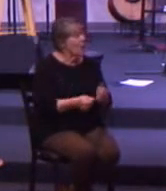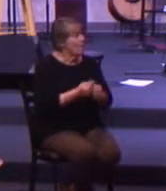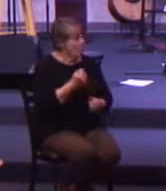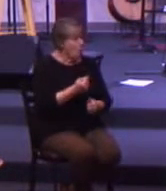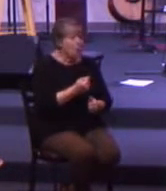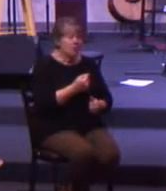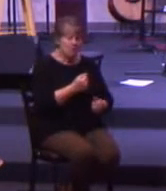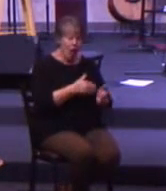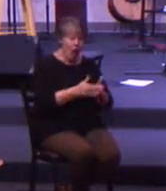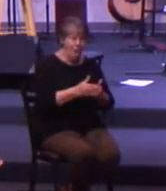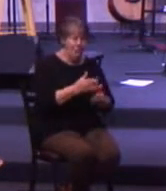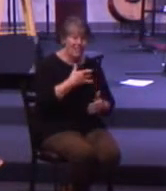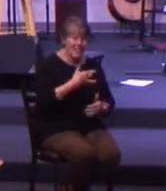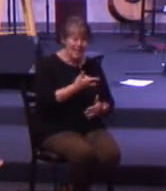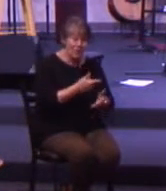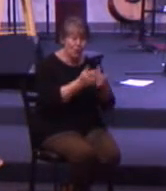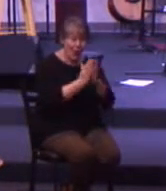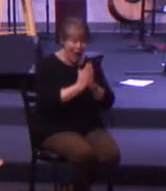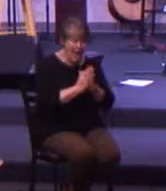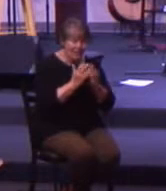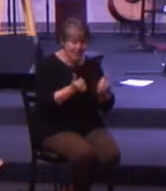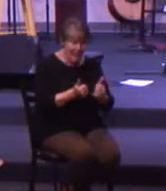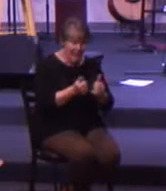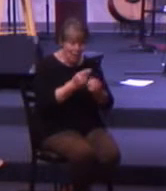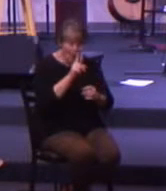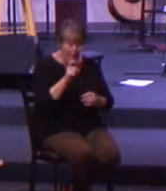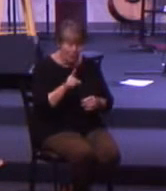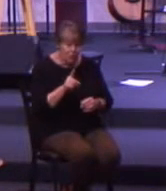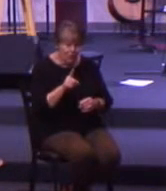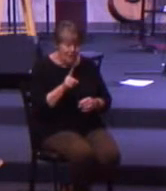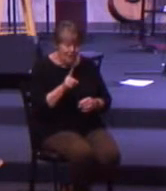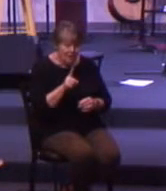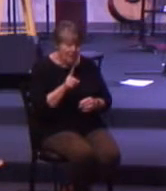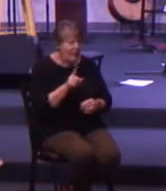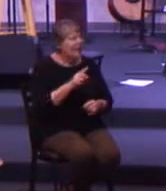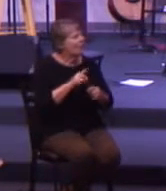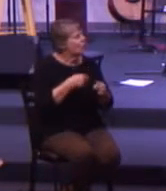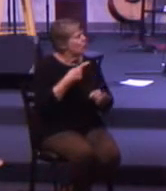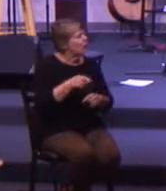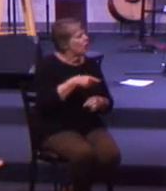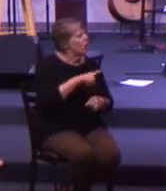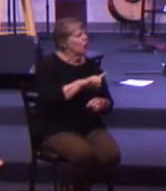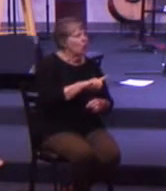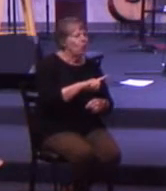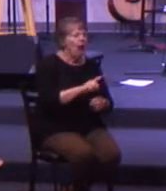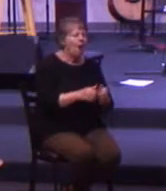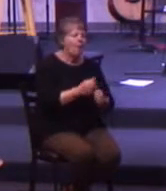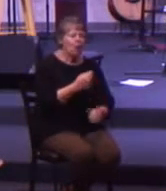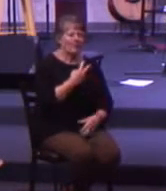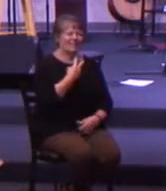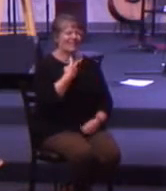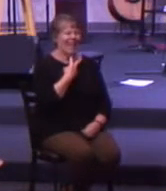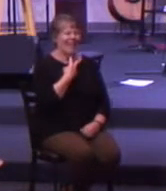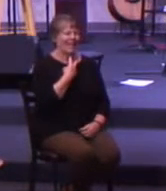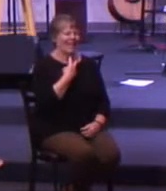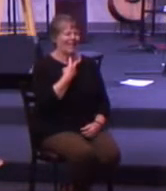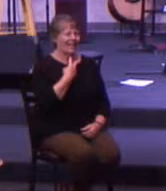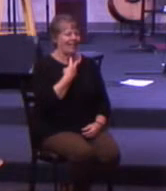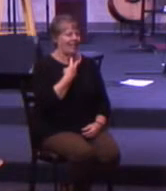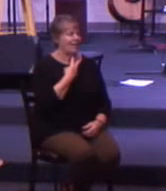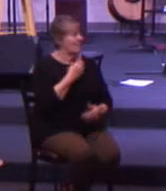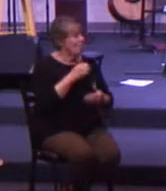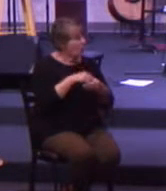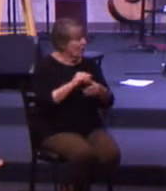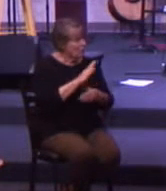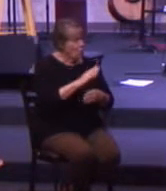where you are most stuck. And so we've invited you to consider, where in your life are you stuck? And we've asked